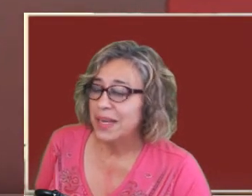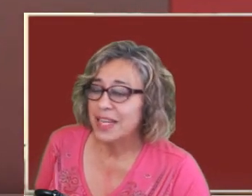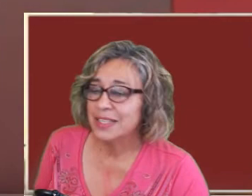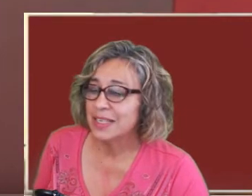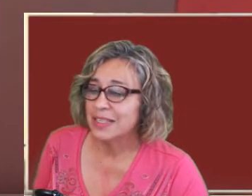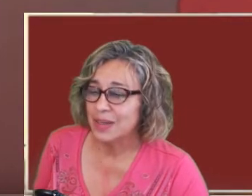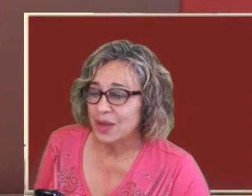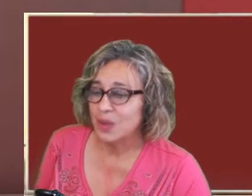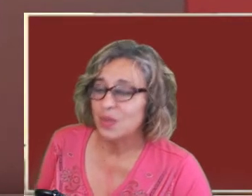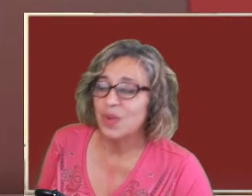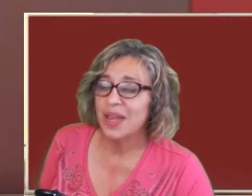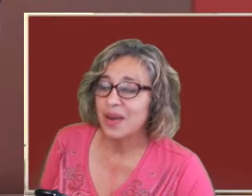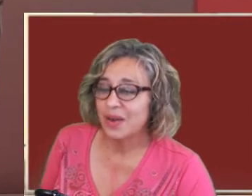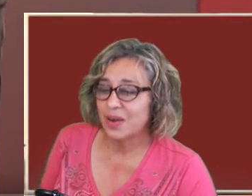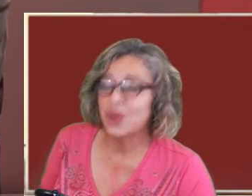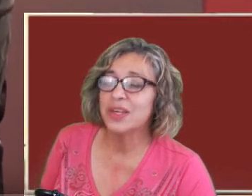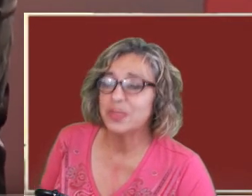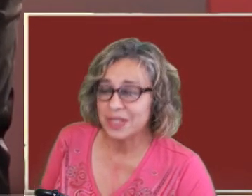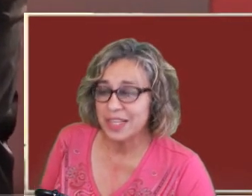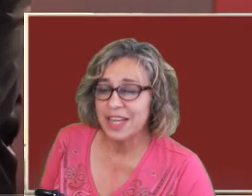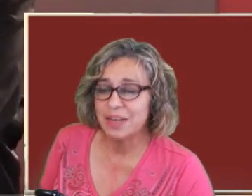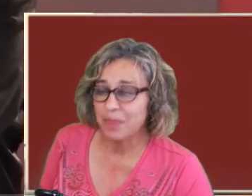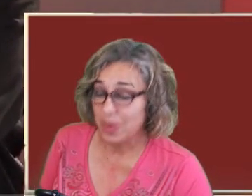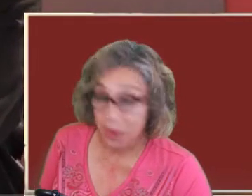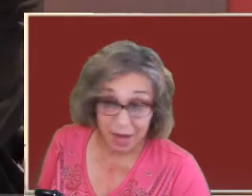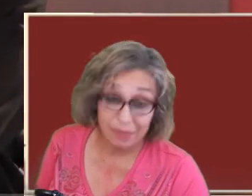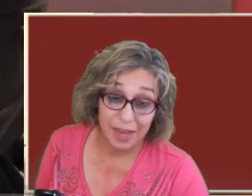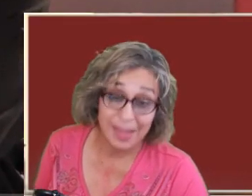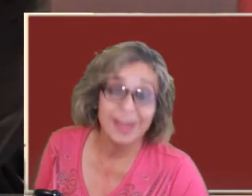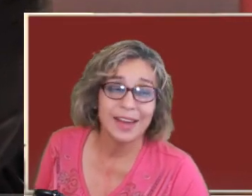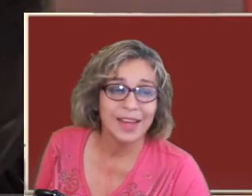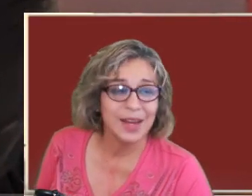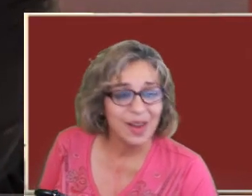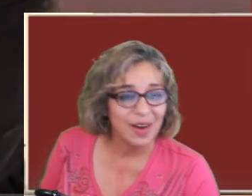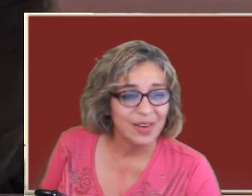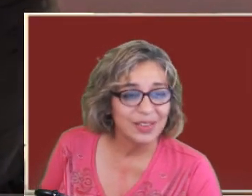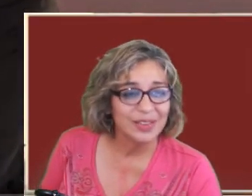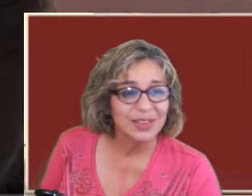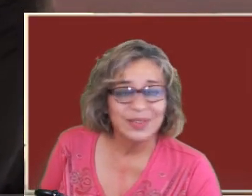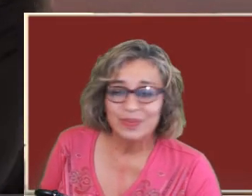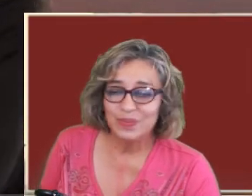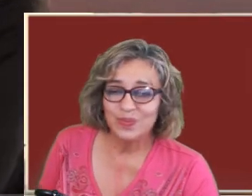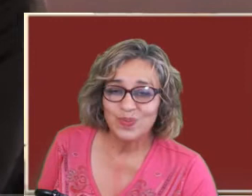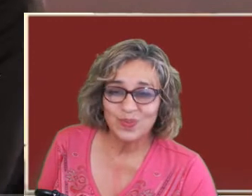But he says, no, we are going to proceed, but we're not violating any law.